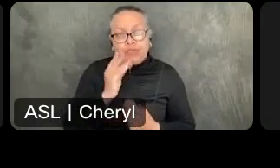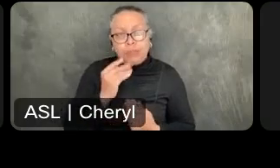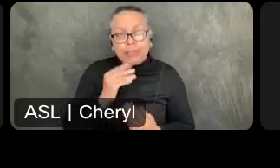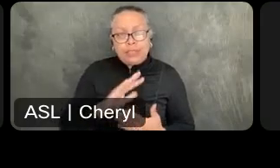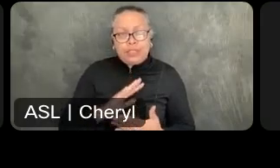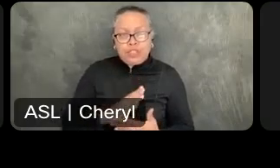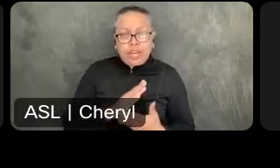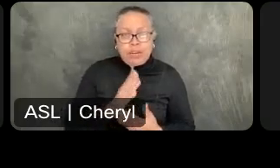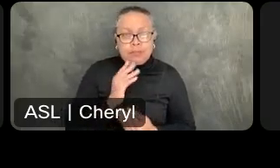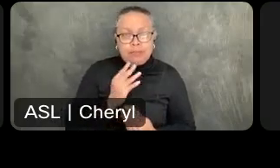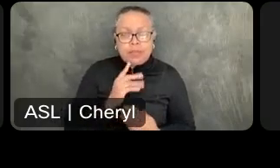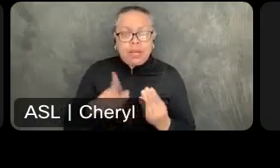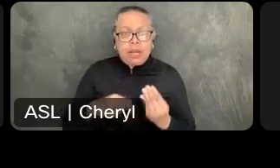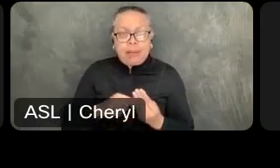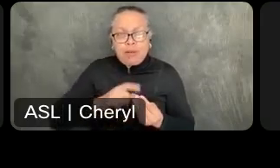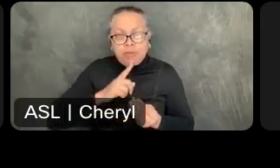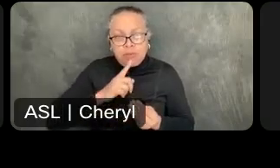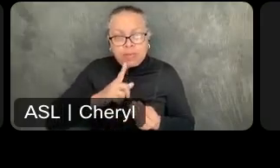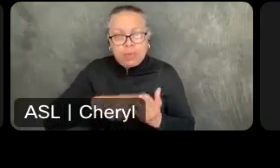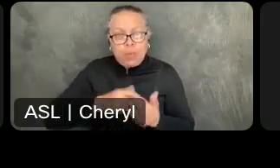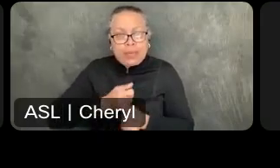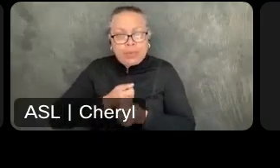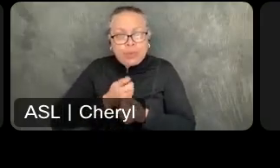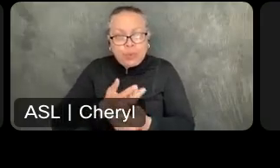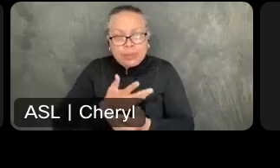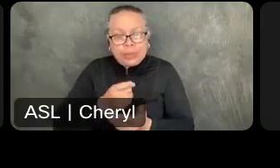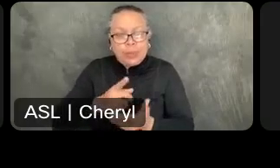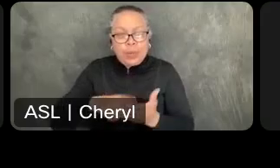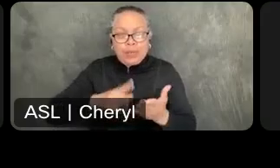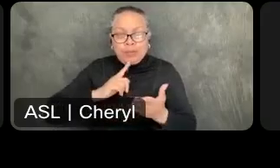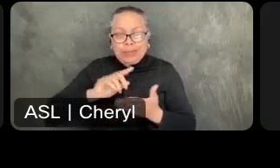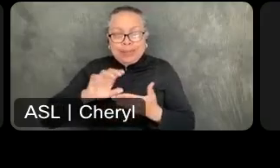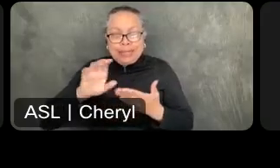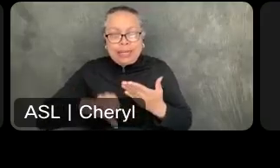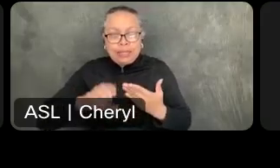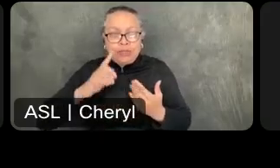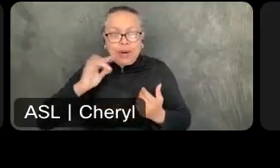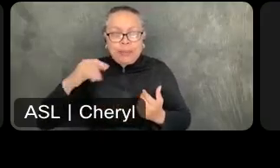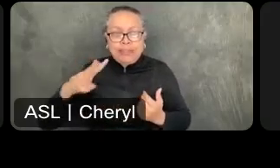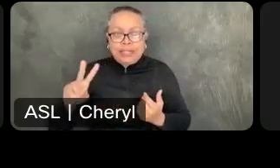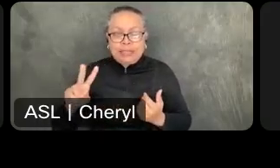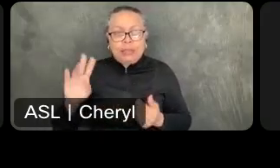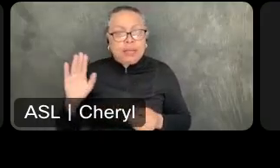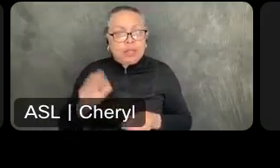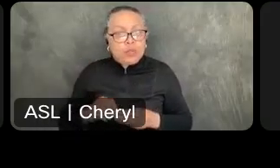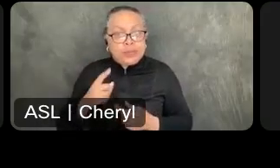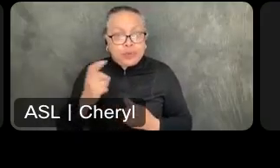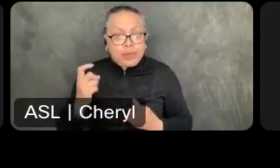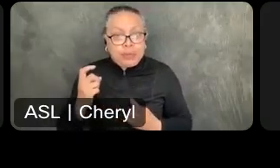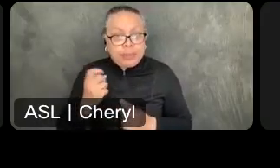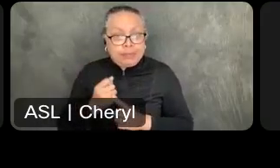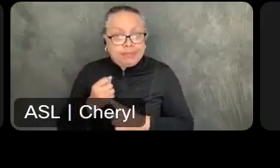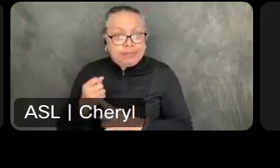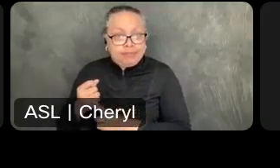on the real causes and consequences of intimate partner violence, including the traumatic effects.